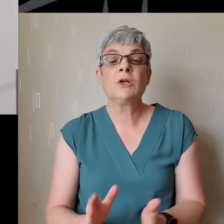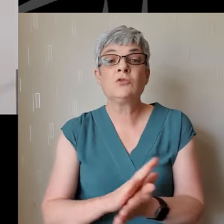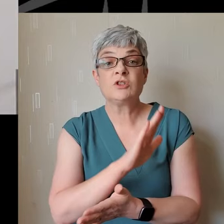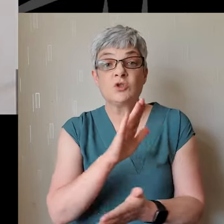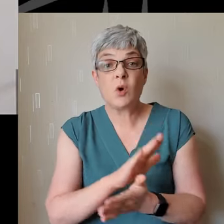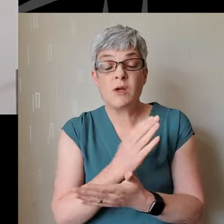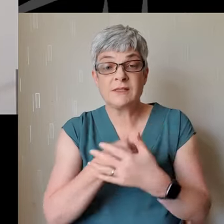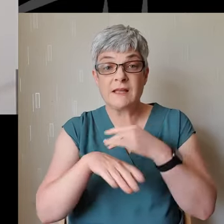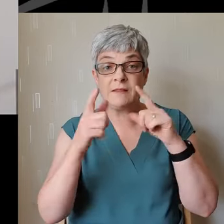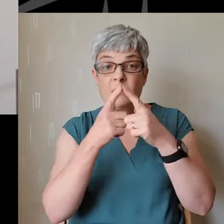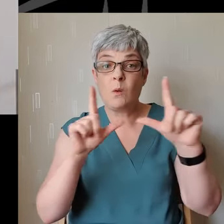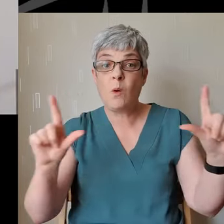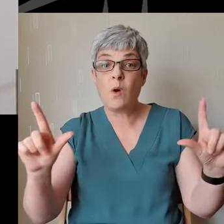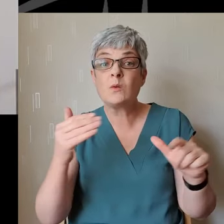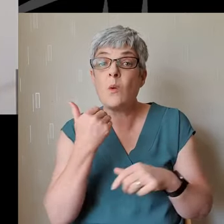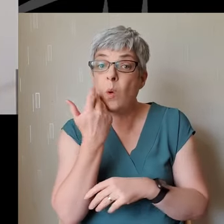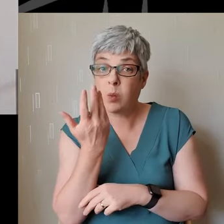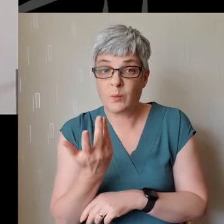Rejoice in the Lord always.